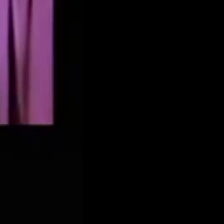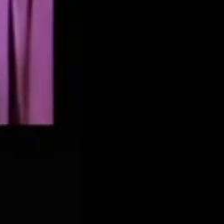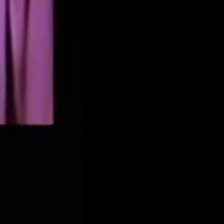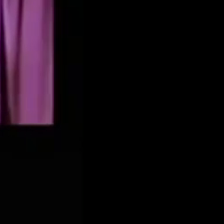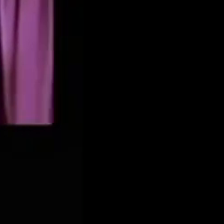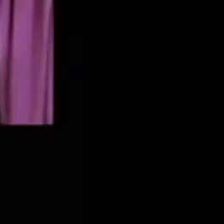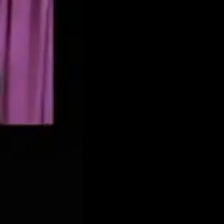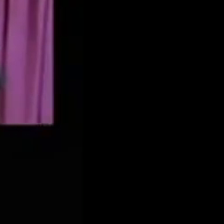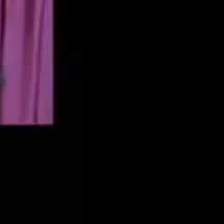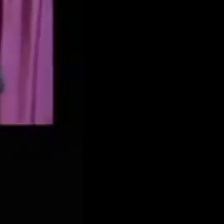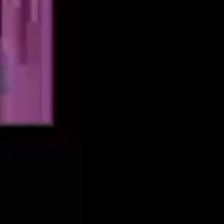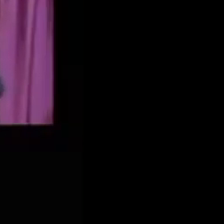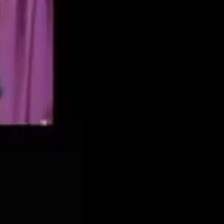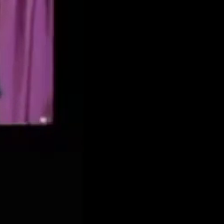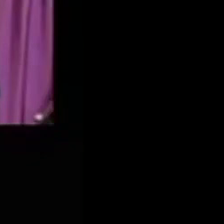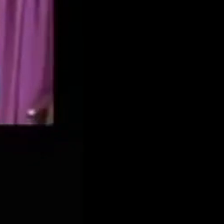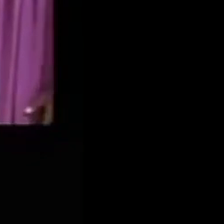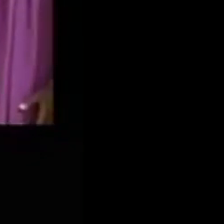foreign